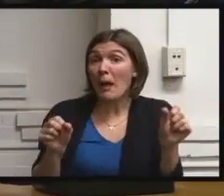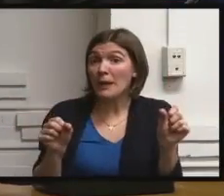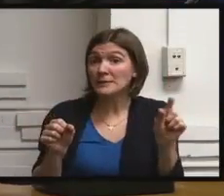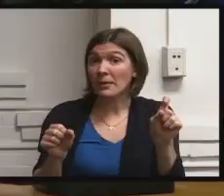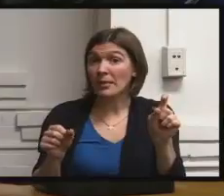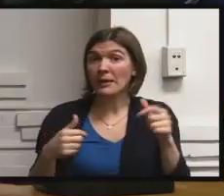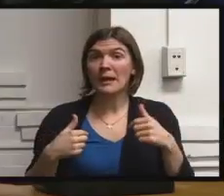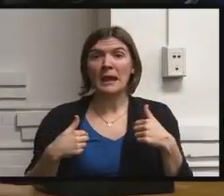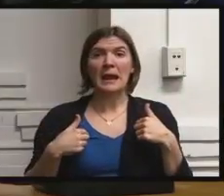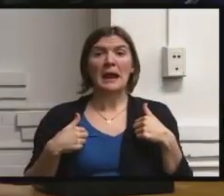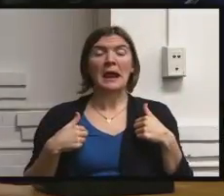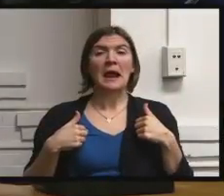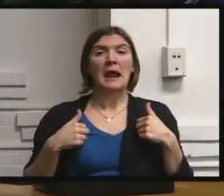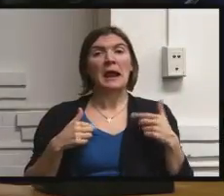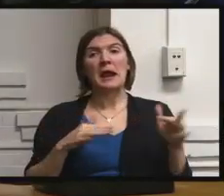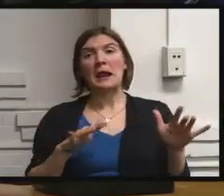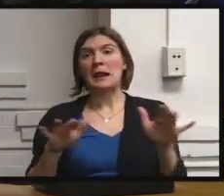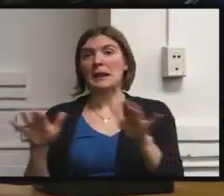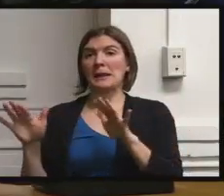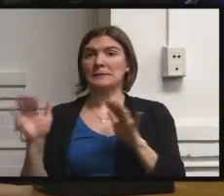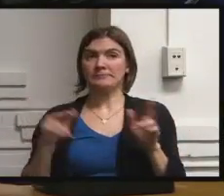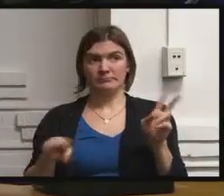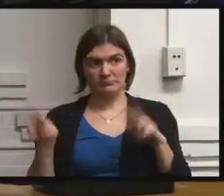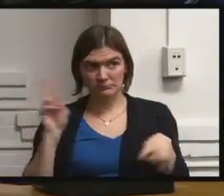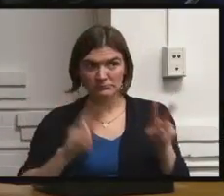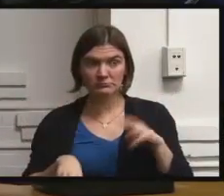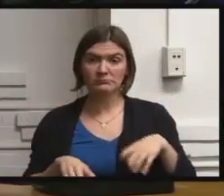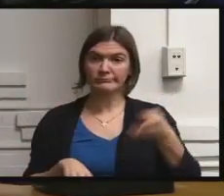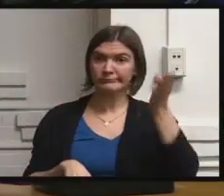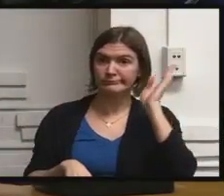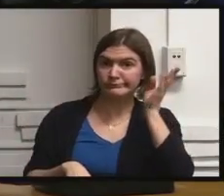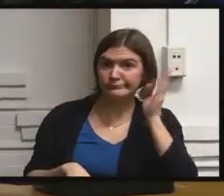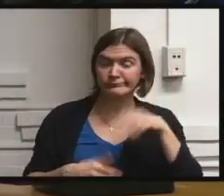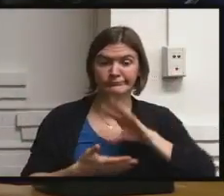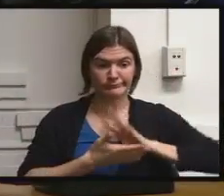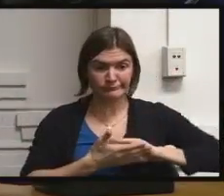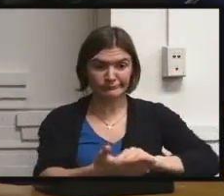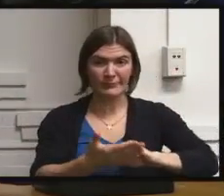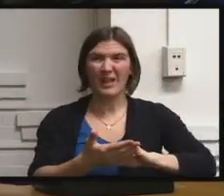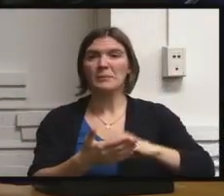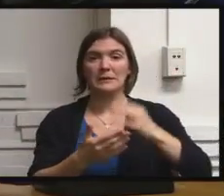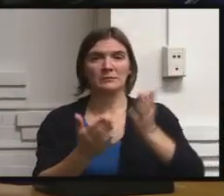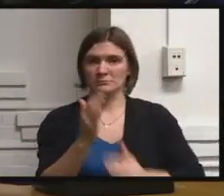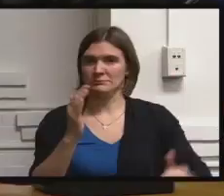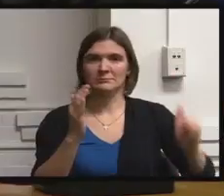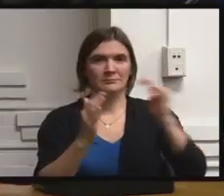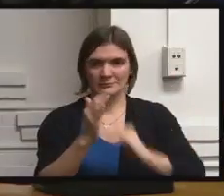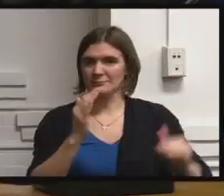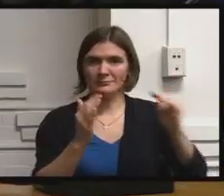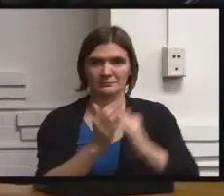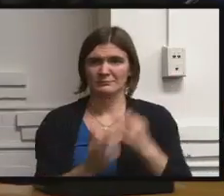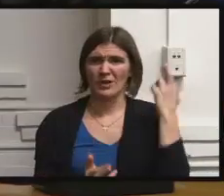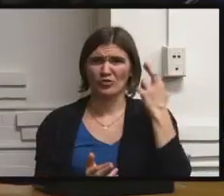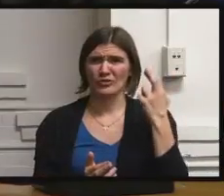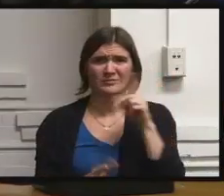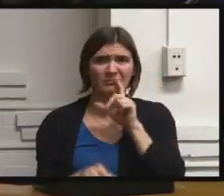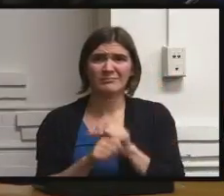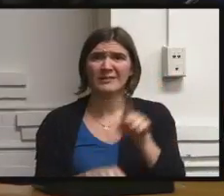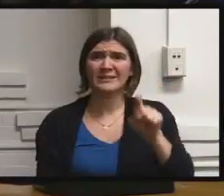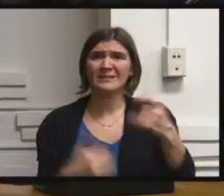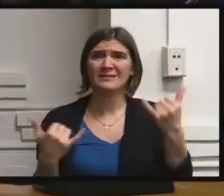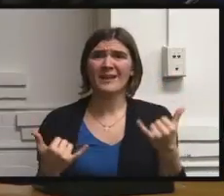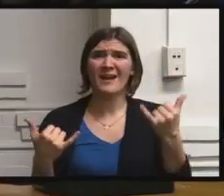What I've taken away from the presentations and what I've taken away from years worth of presentations is that the needs